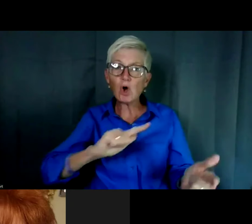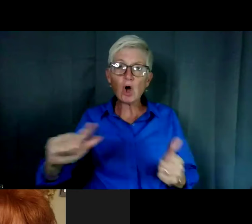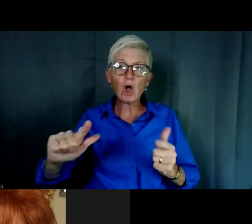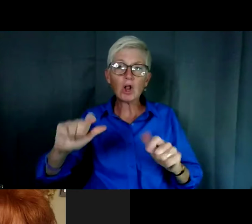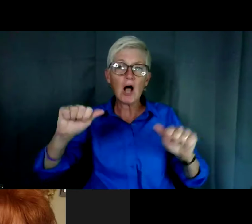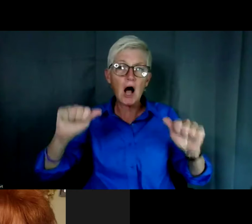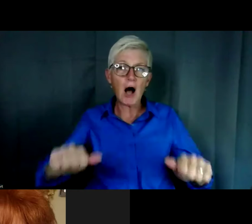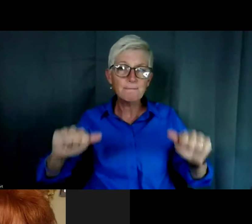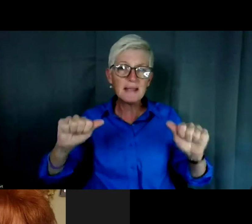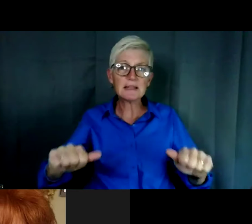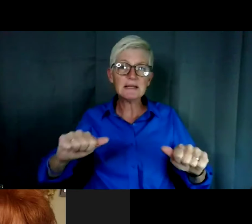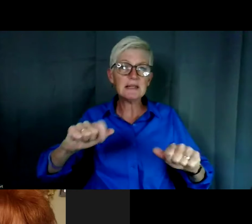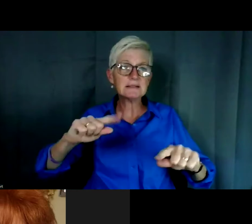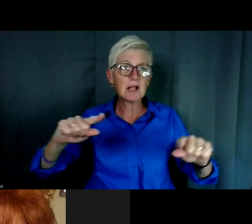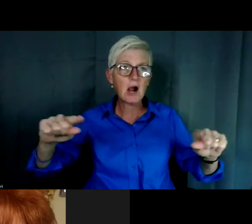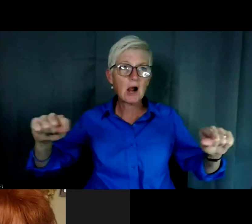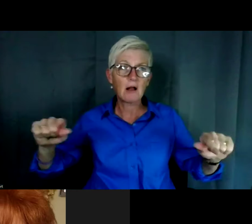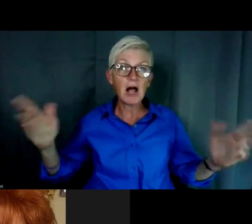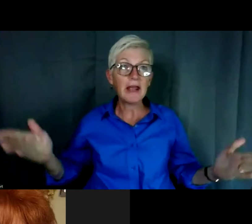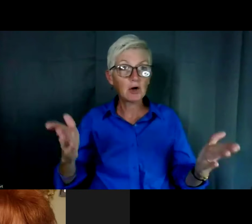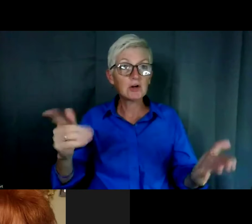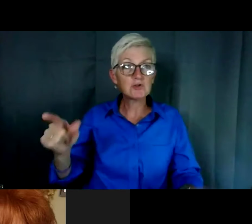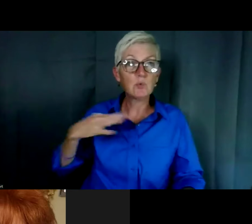apply. Or